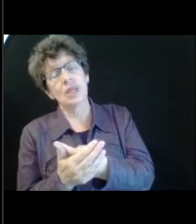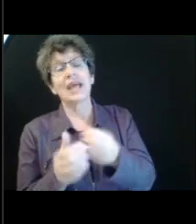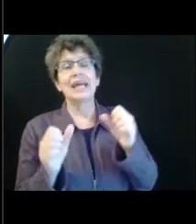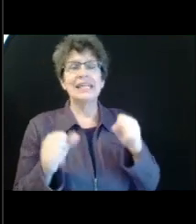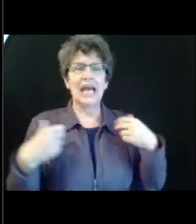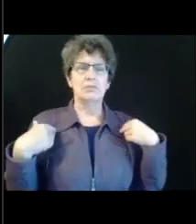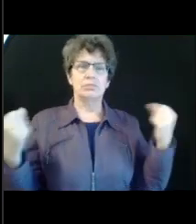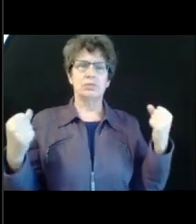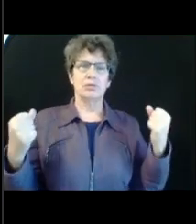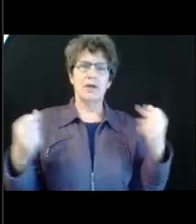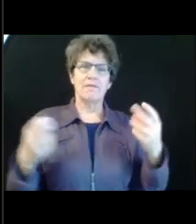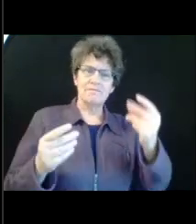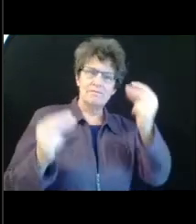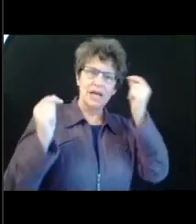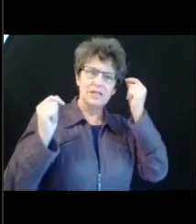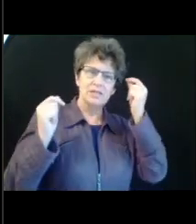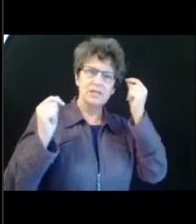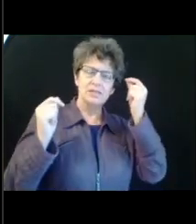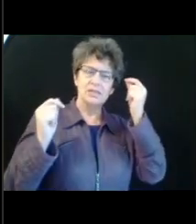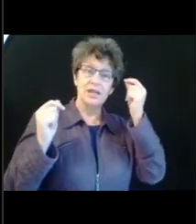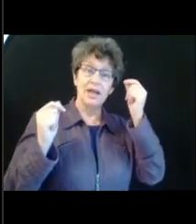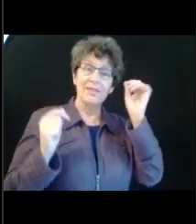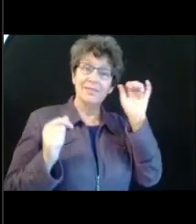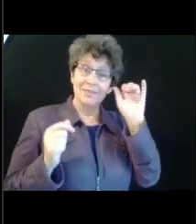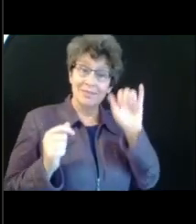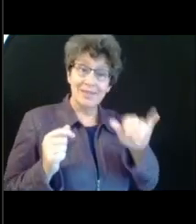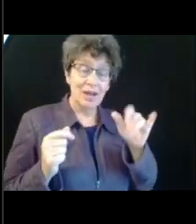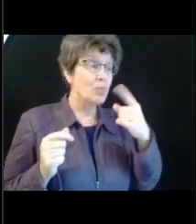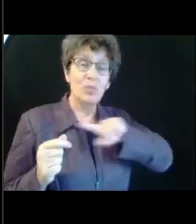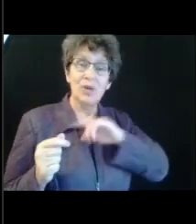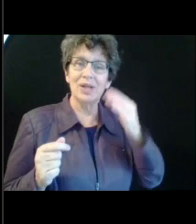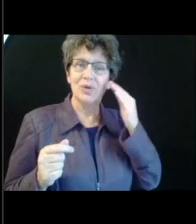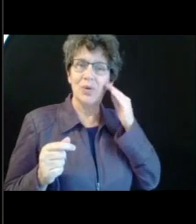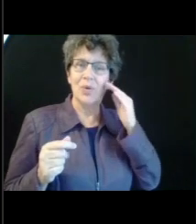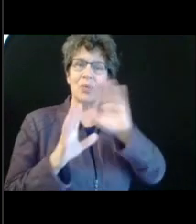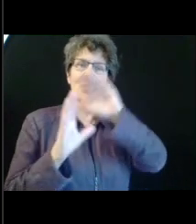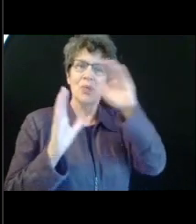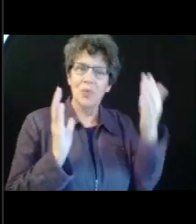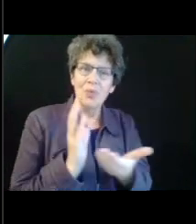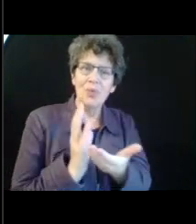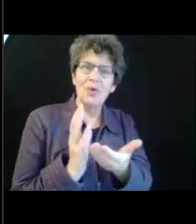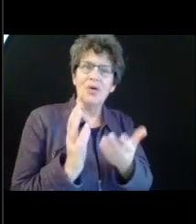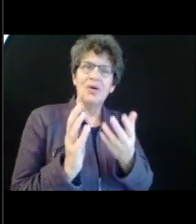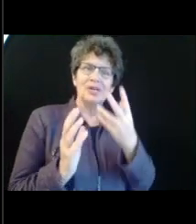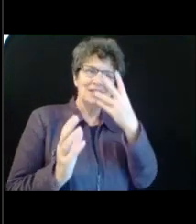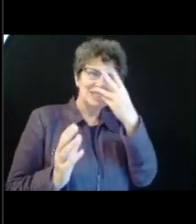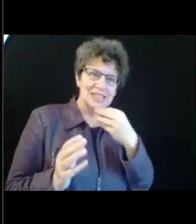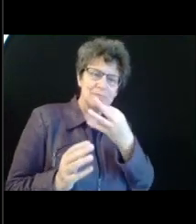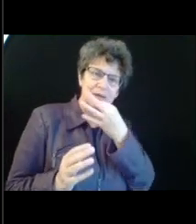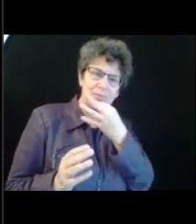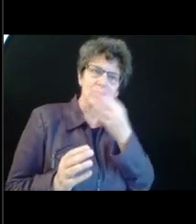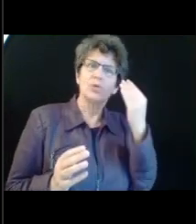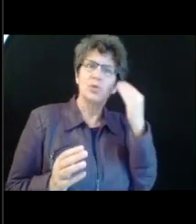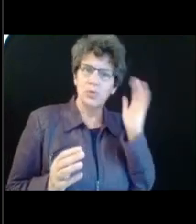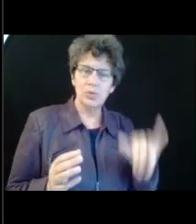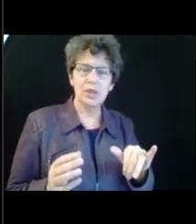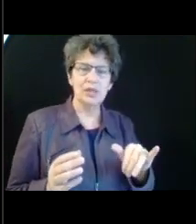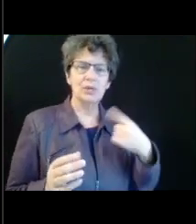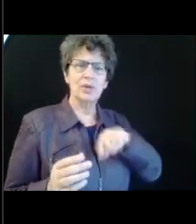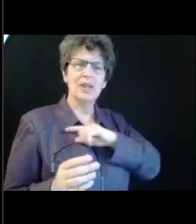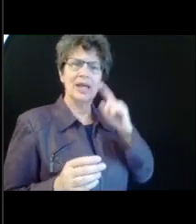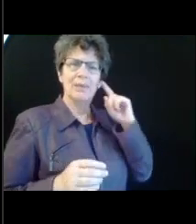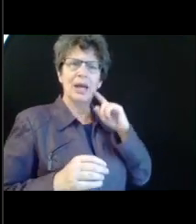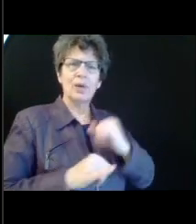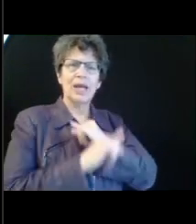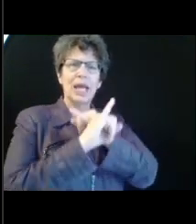And this is also consensus science. We know that there's a number of mechanisms. Think of our immune response